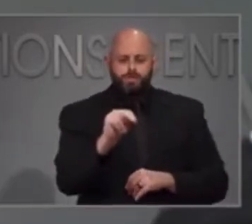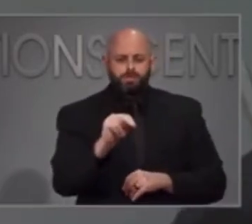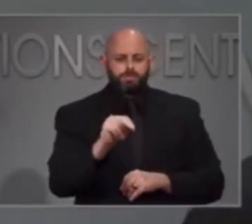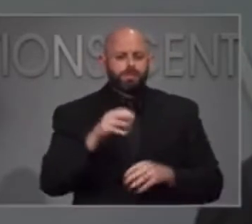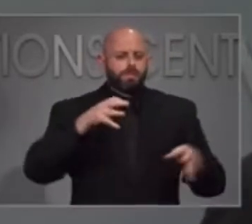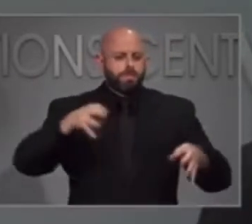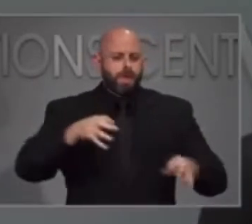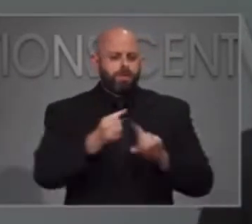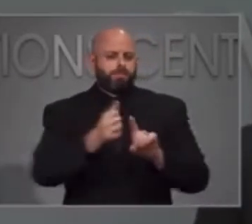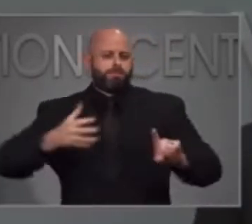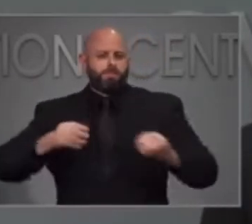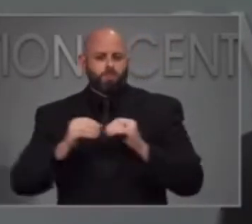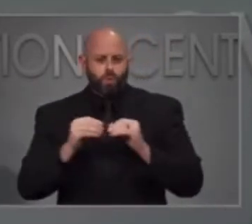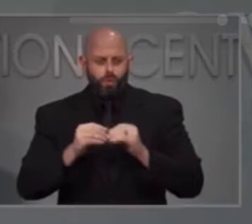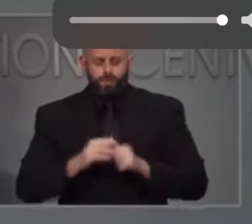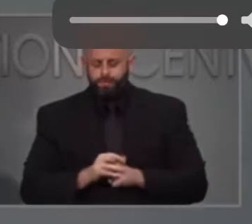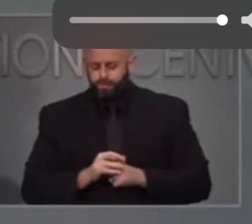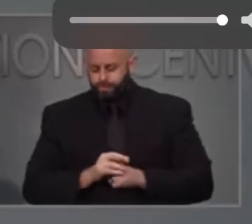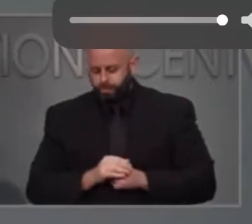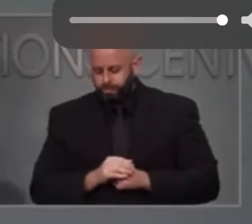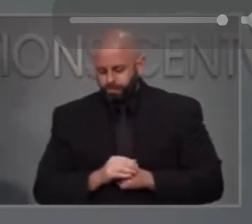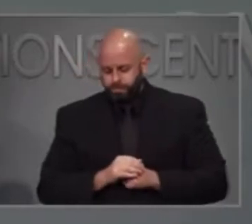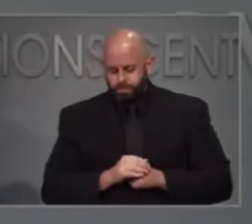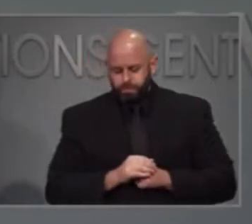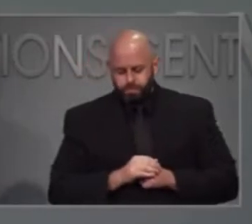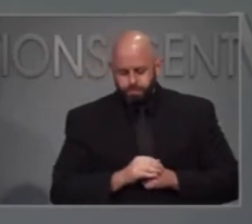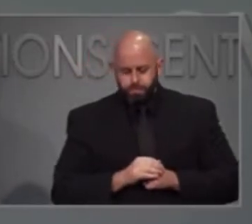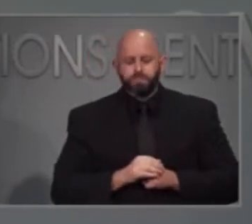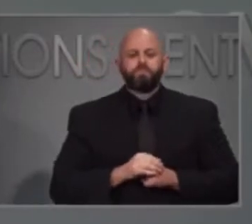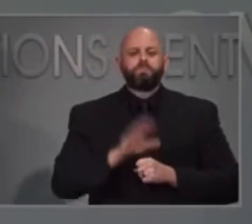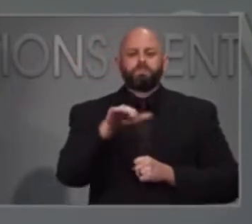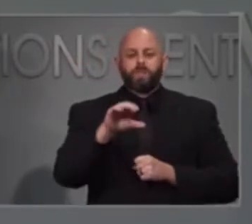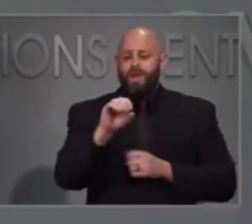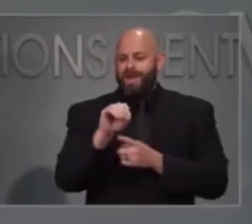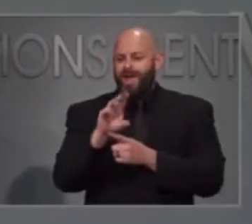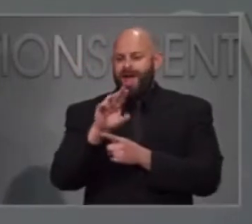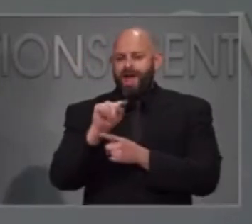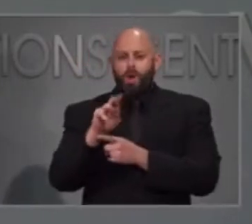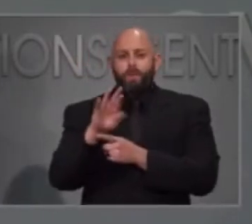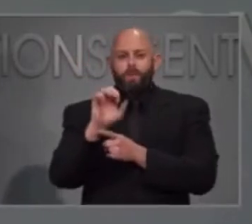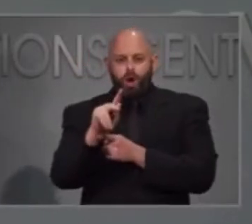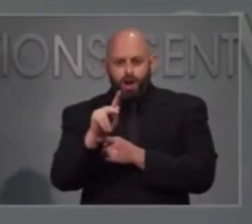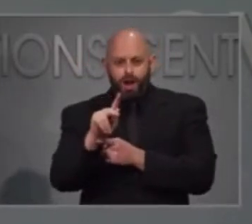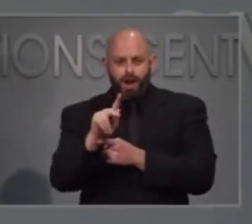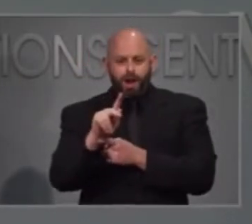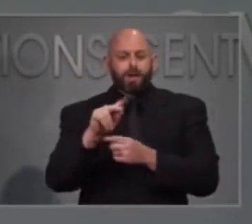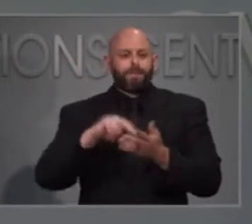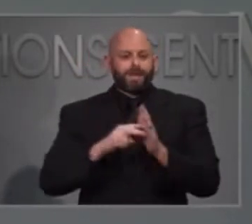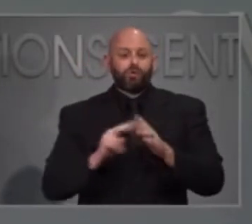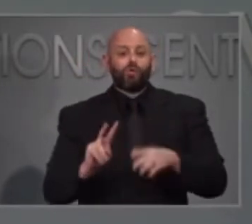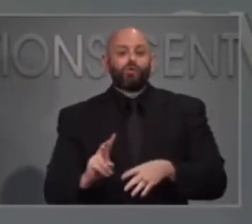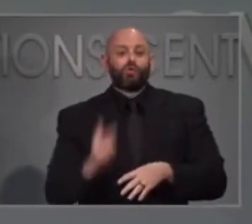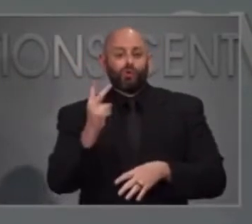Yes, thank you. So as you know, an outbreak is any time you have 2 or more cases. So the first time we